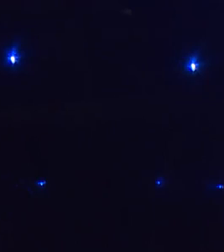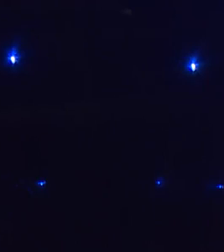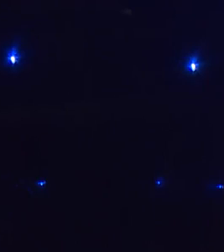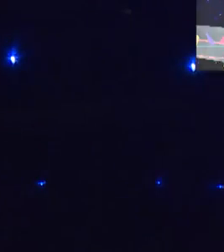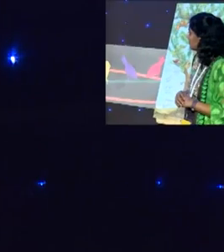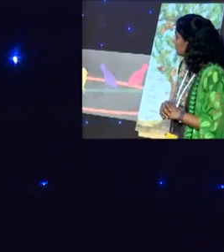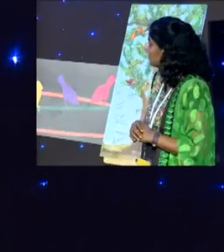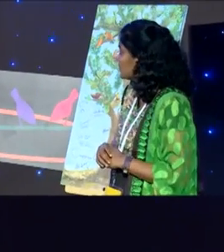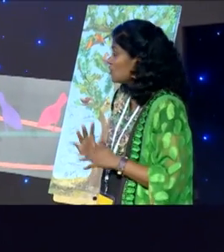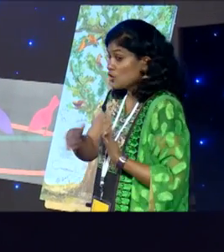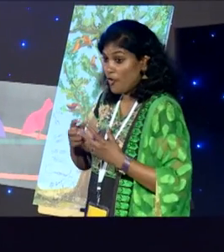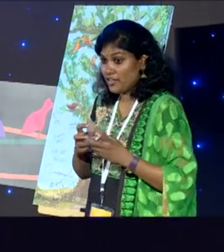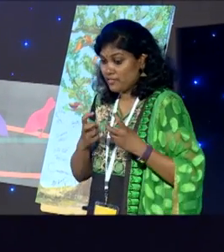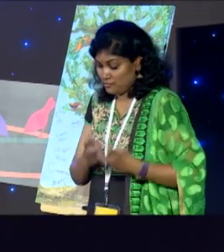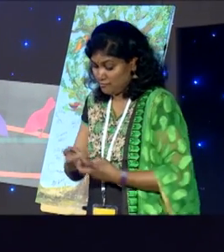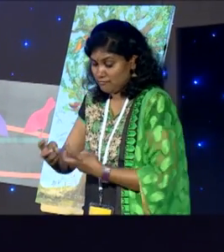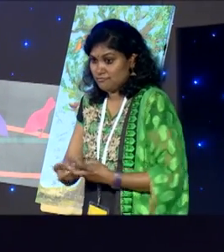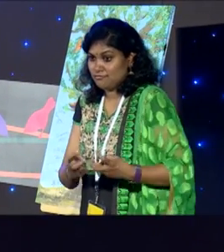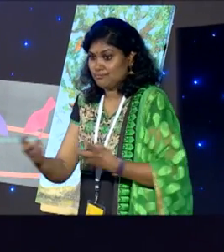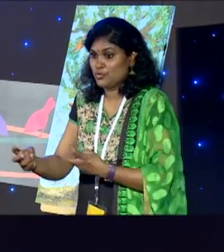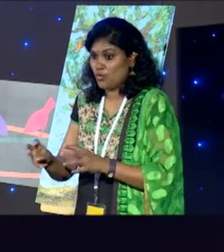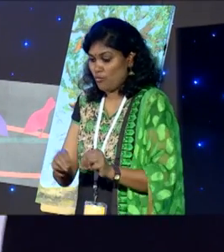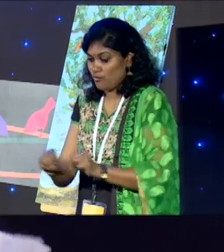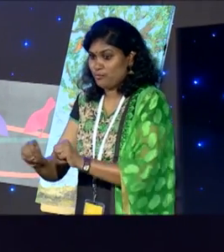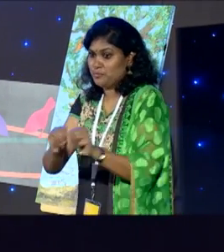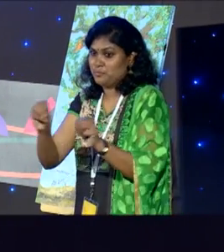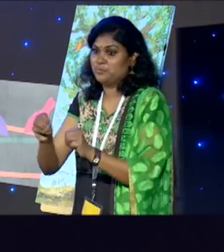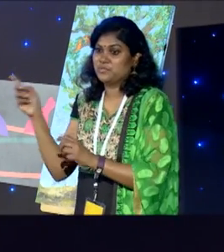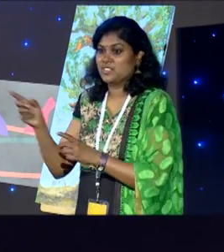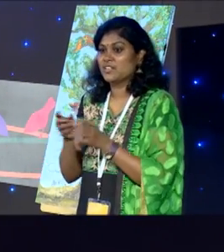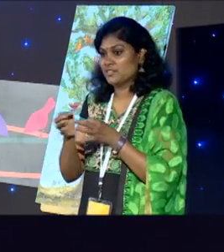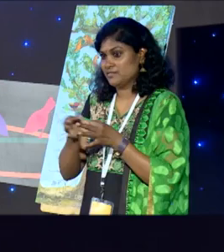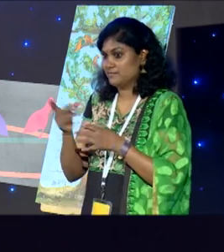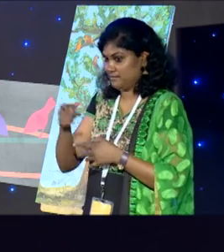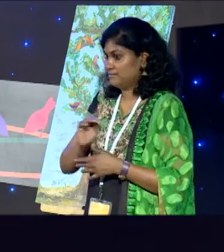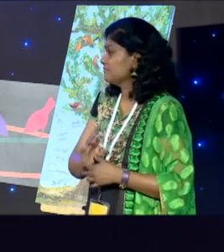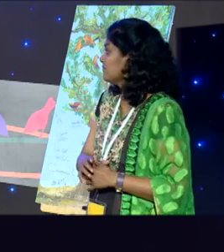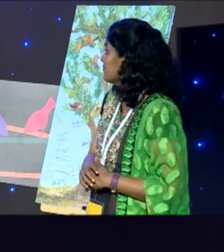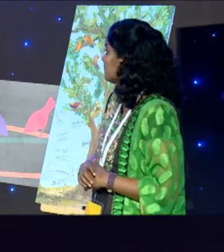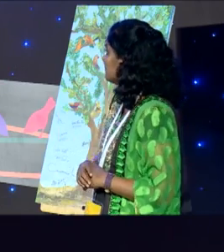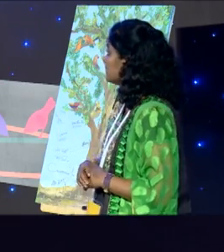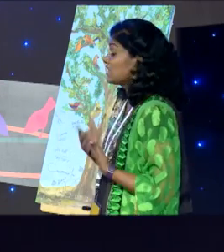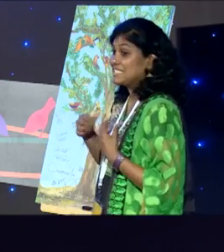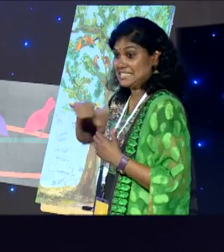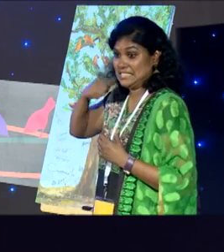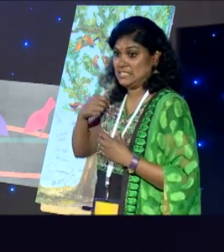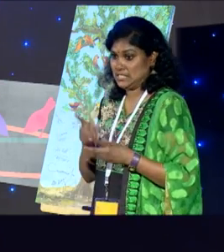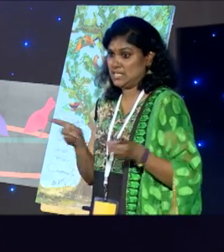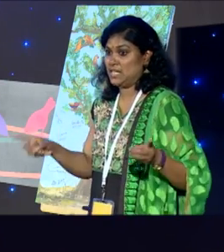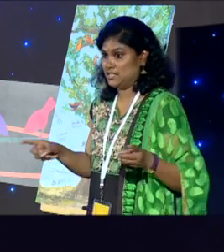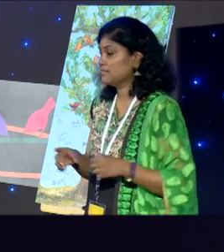moving, stuff like that. Like identifying tigers through stripes. Because the thing is